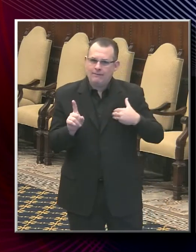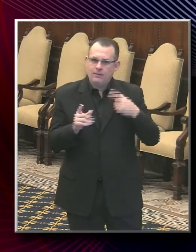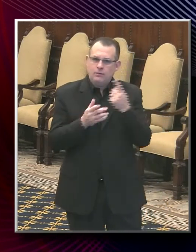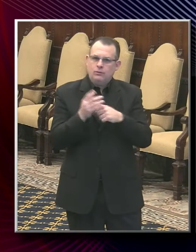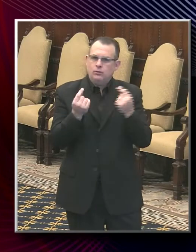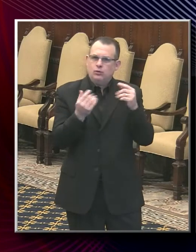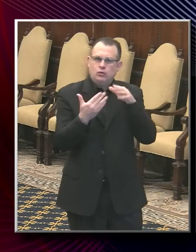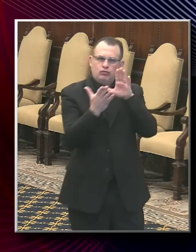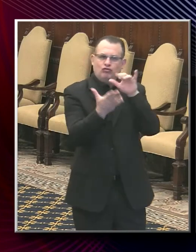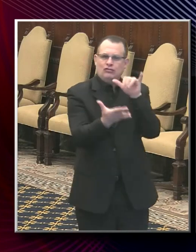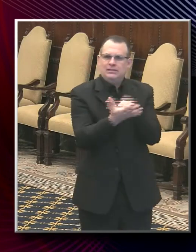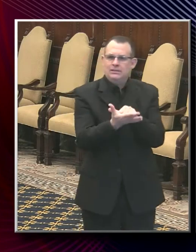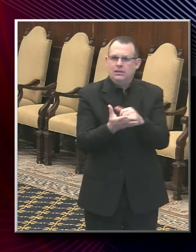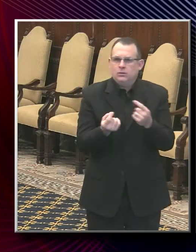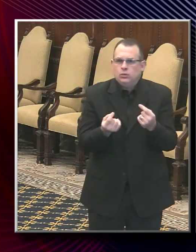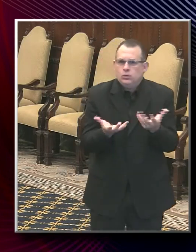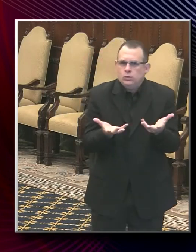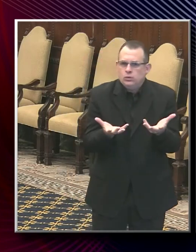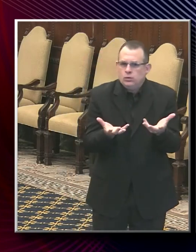this?